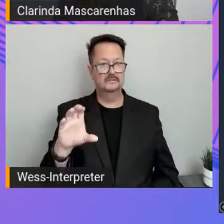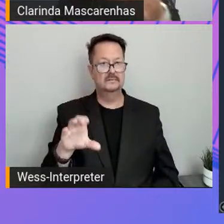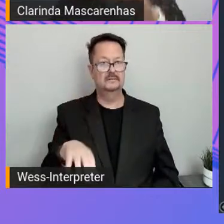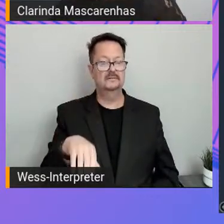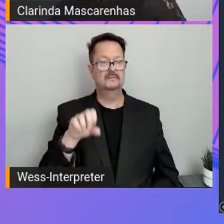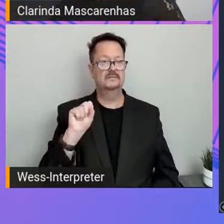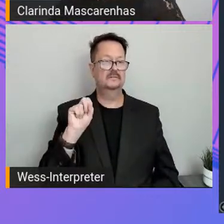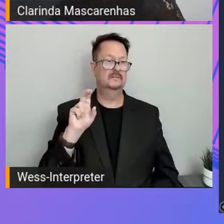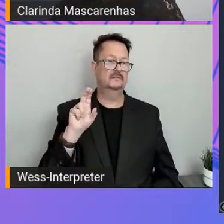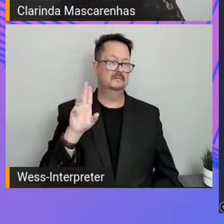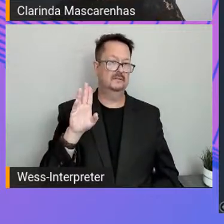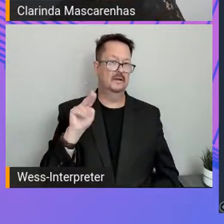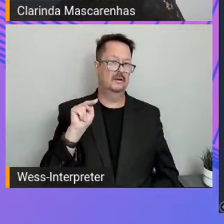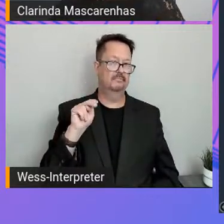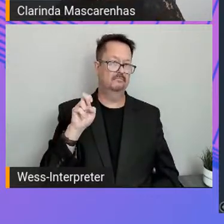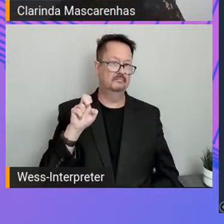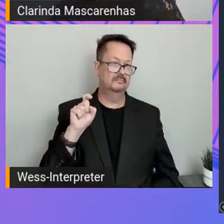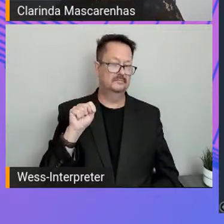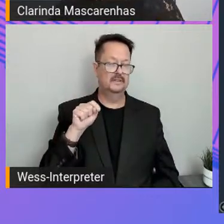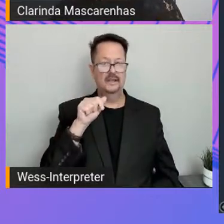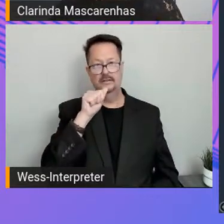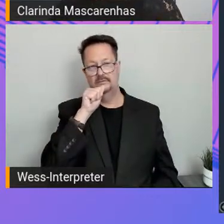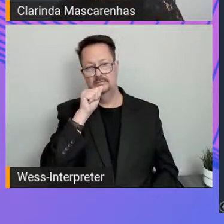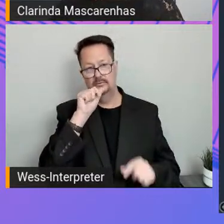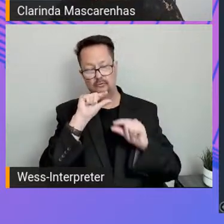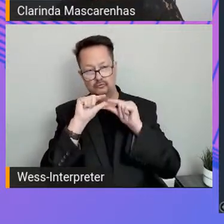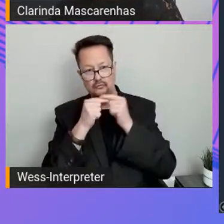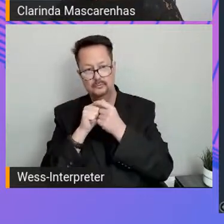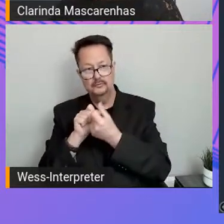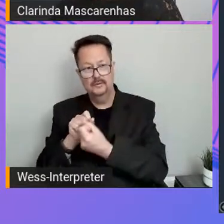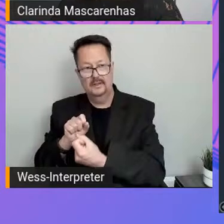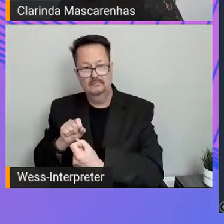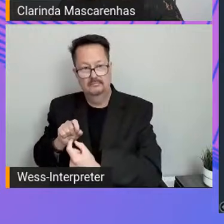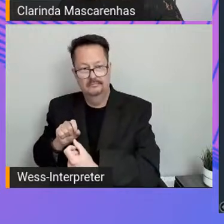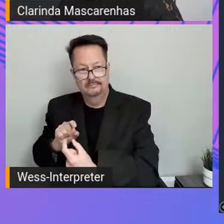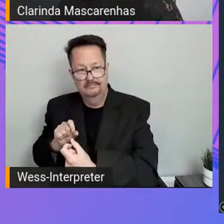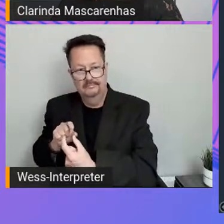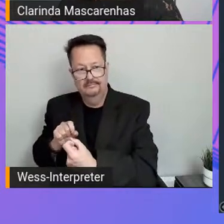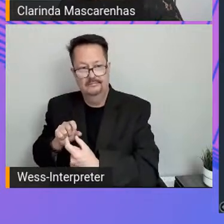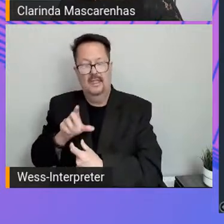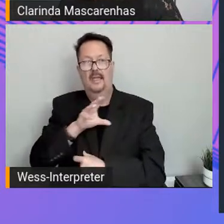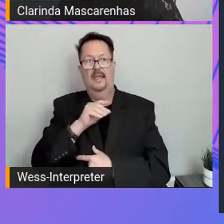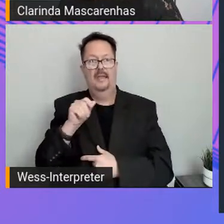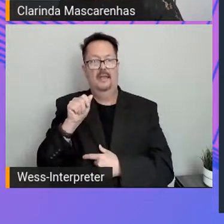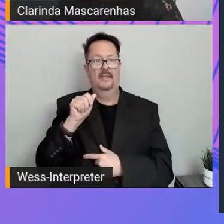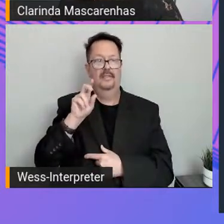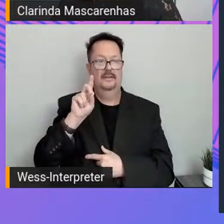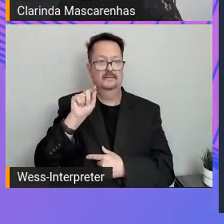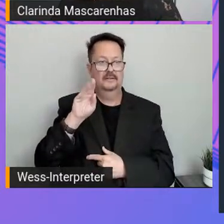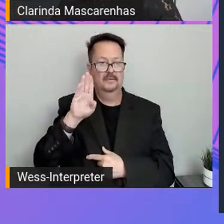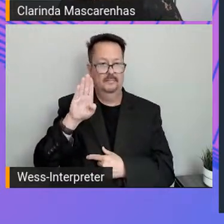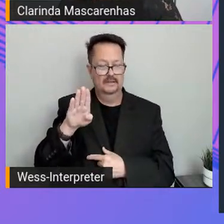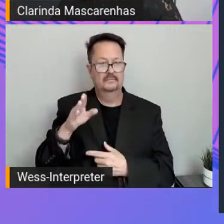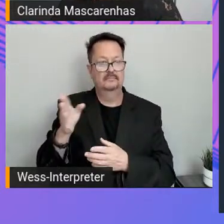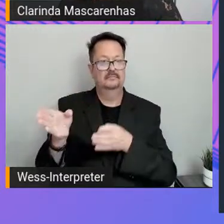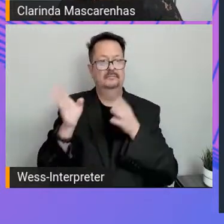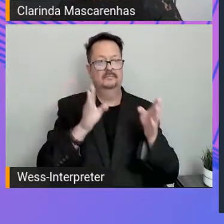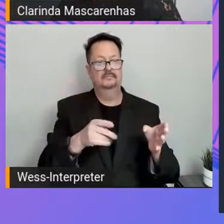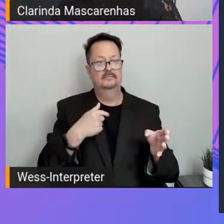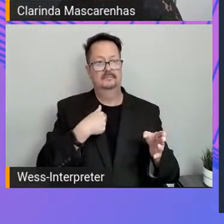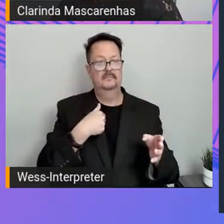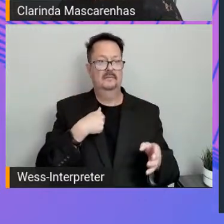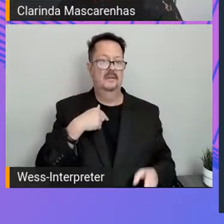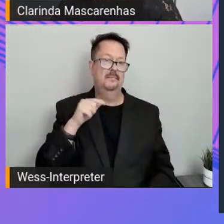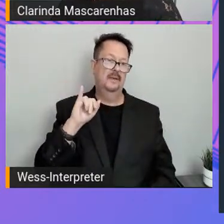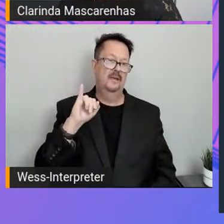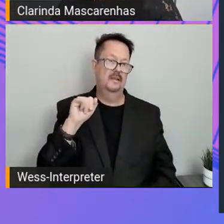and the security groups so that you can have the communication between your application and the database. Similarly, the IAM role so that your